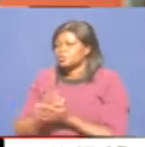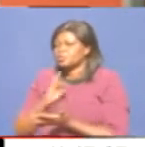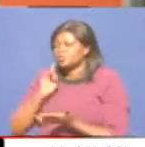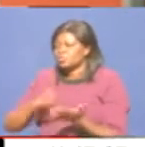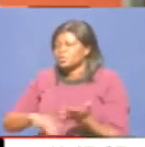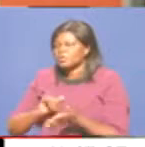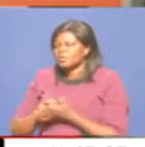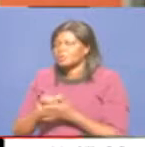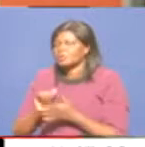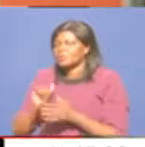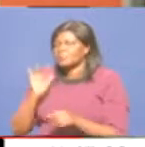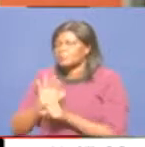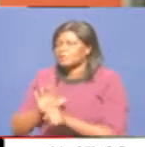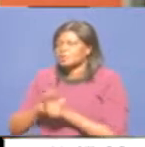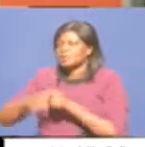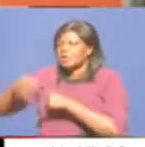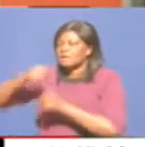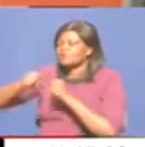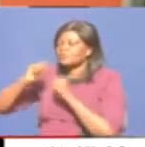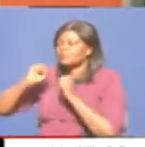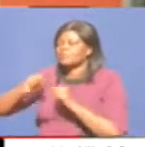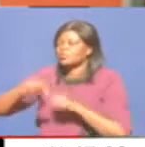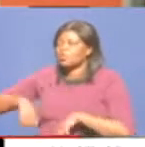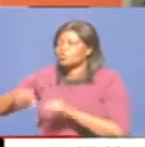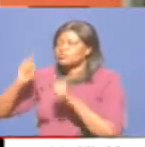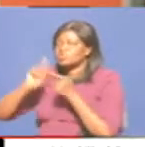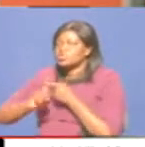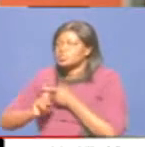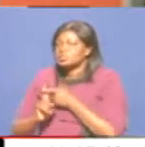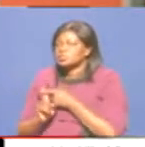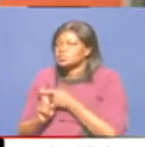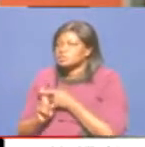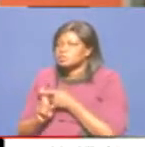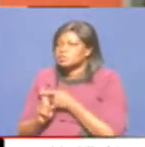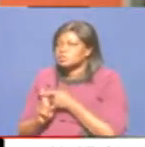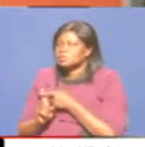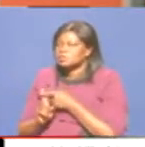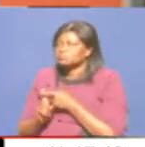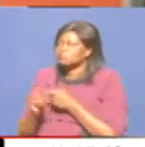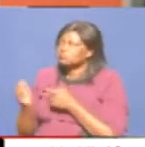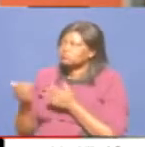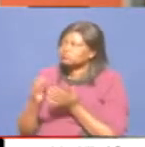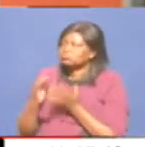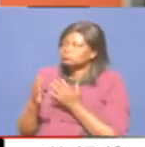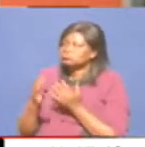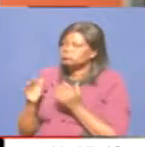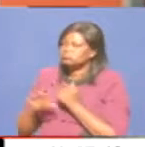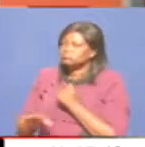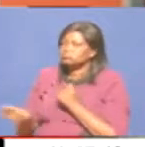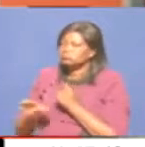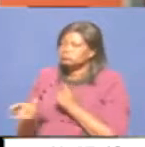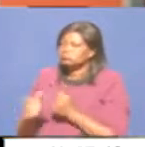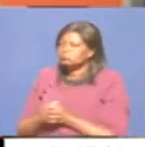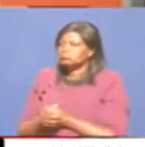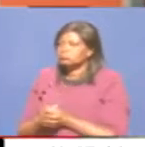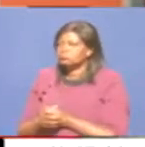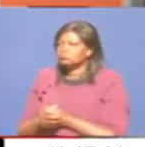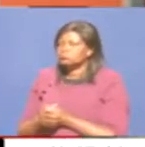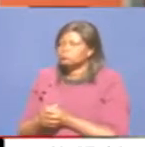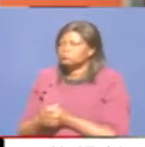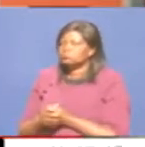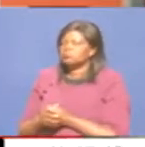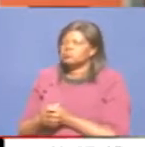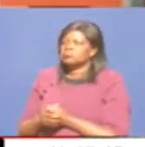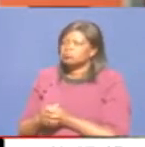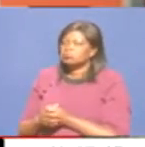most of the activities would go on until almost chair in the morning. And therefore, if we are